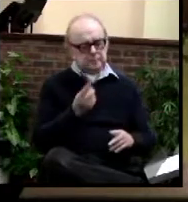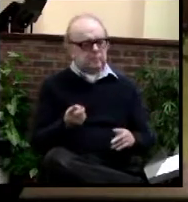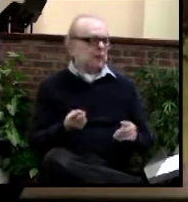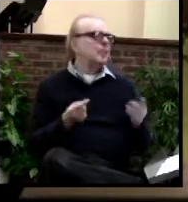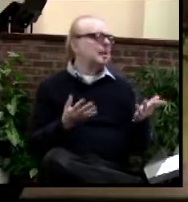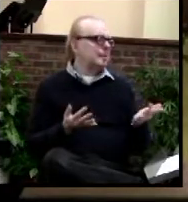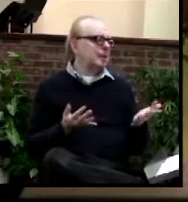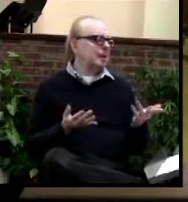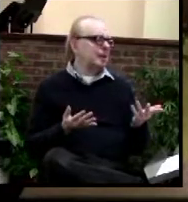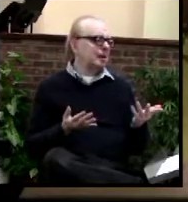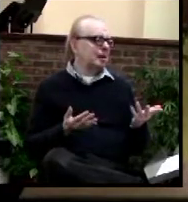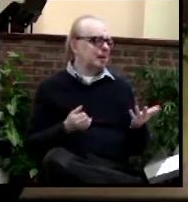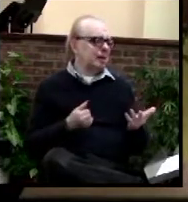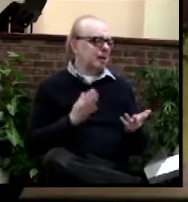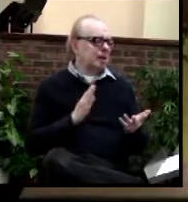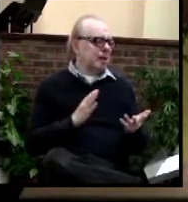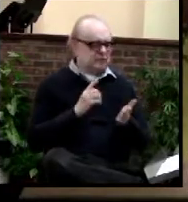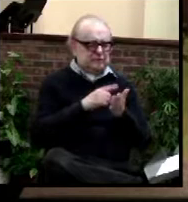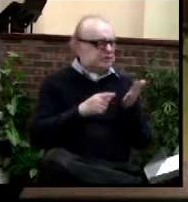minute. Isn't God being discriminatory?